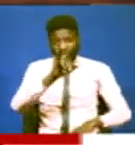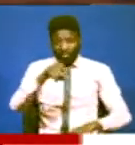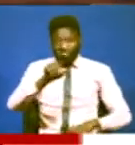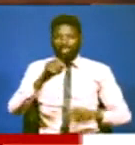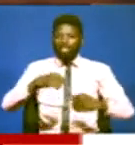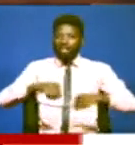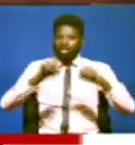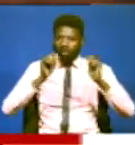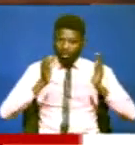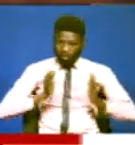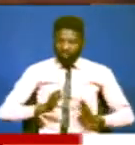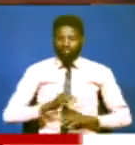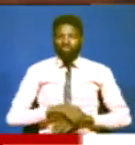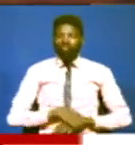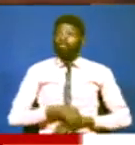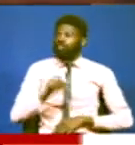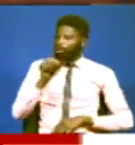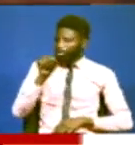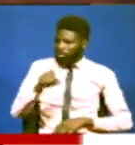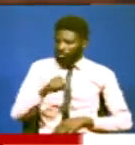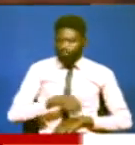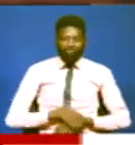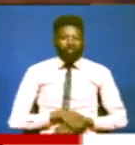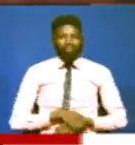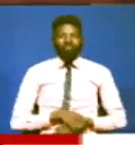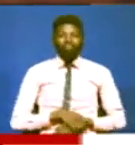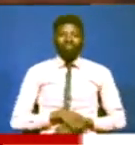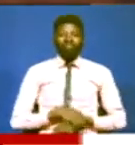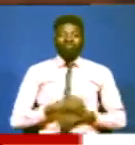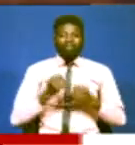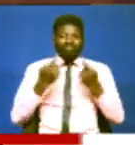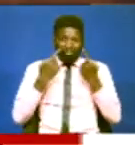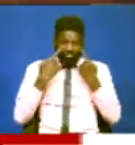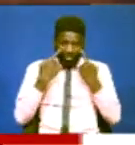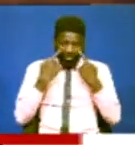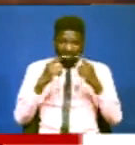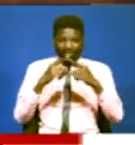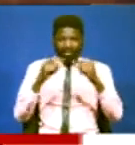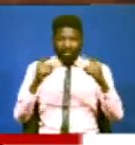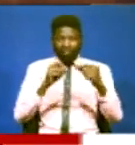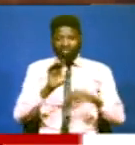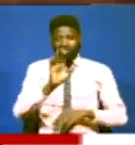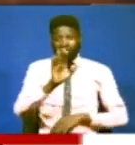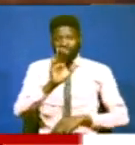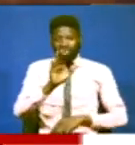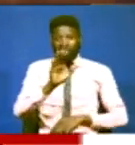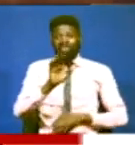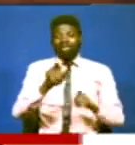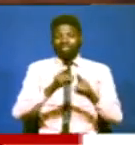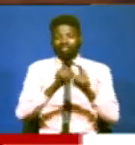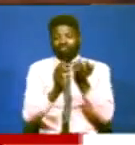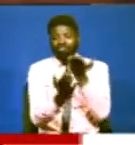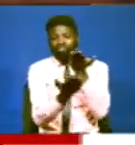Yes. And looking at your statement, you annexed a letter, page number